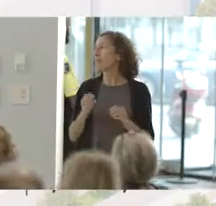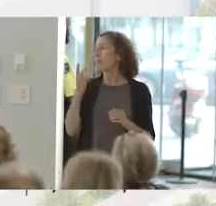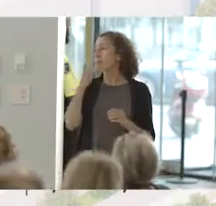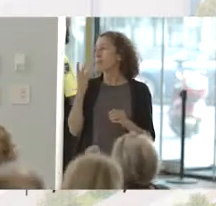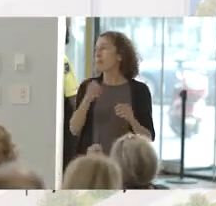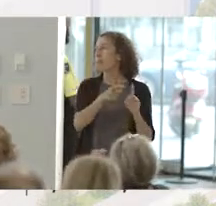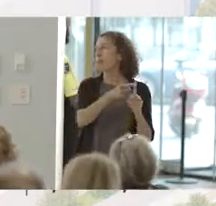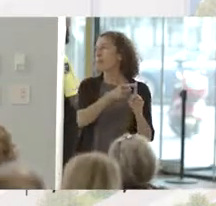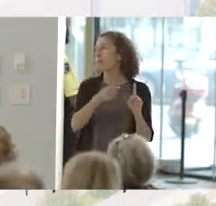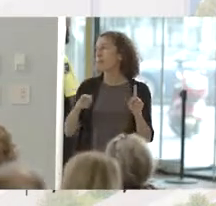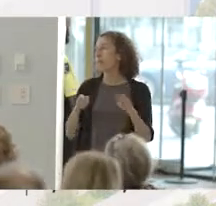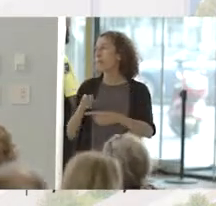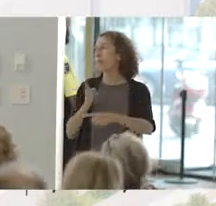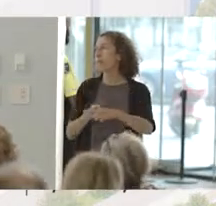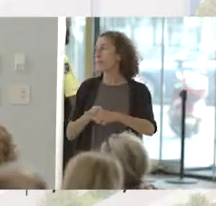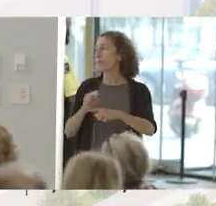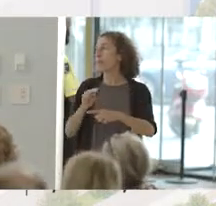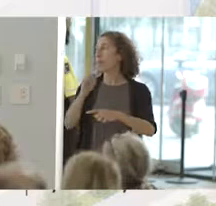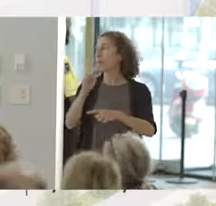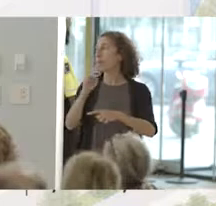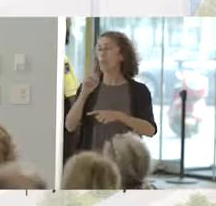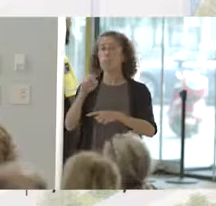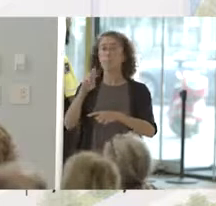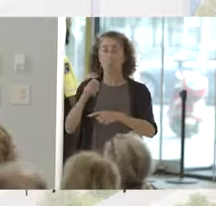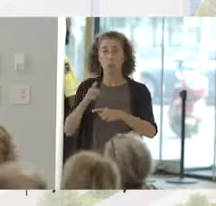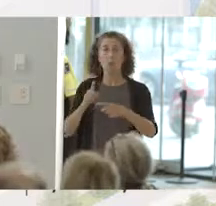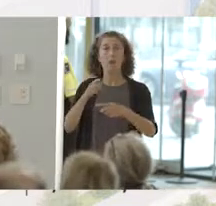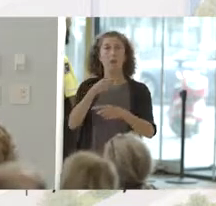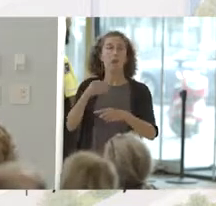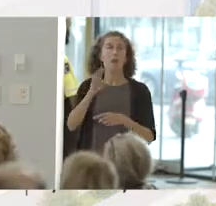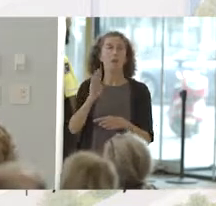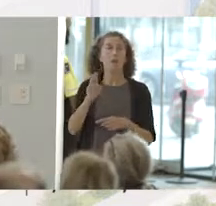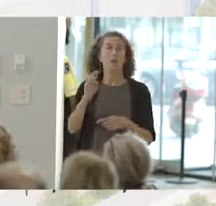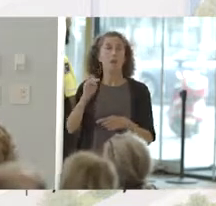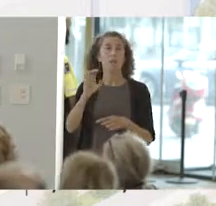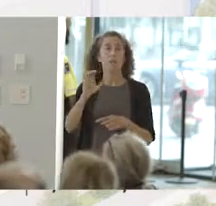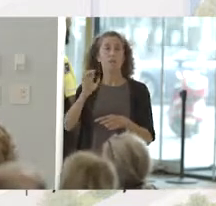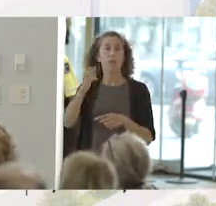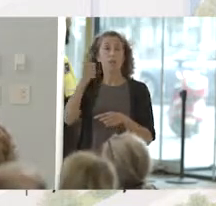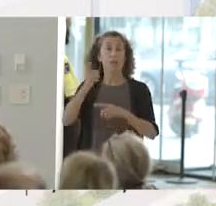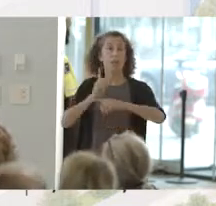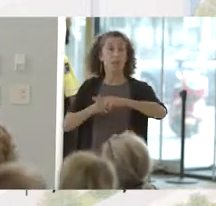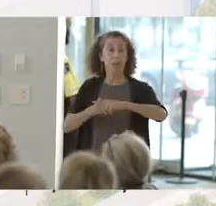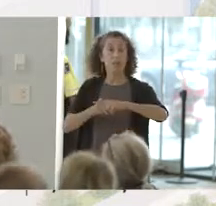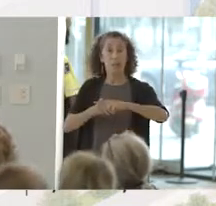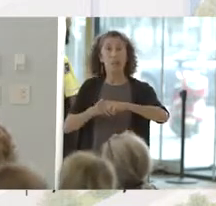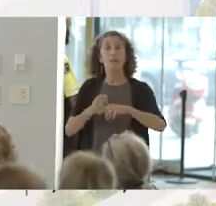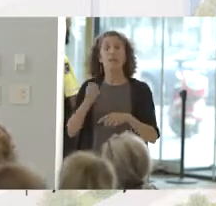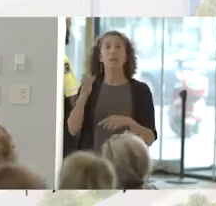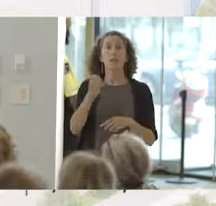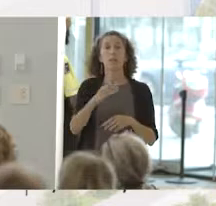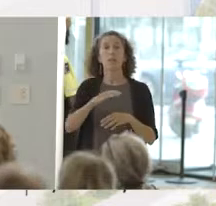against the Borough of Manhattan Community College, then running along the sidewalk on the eastern edge of Route